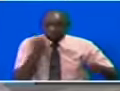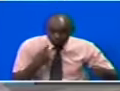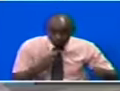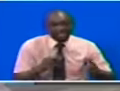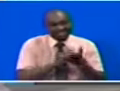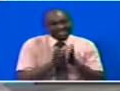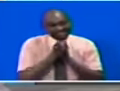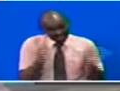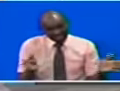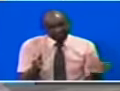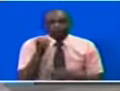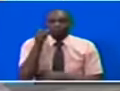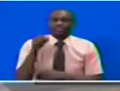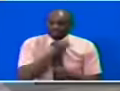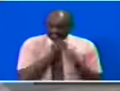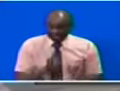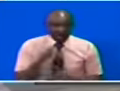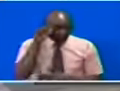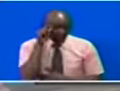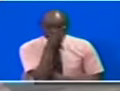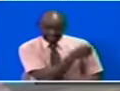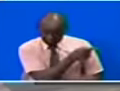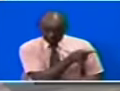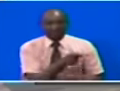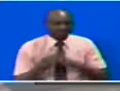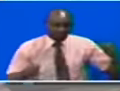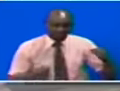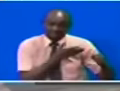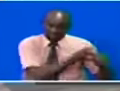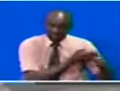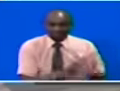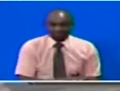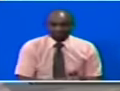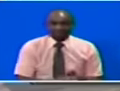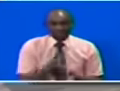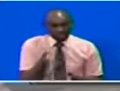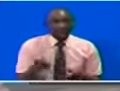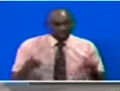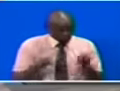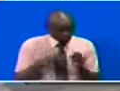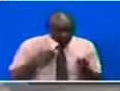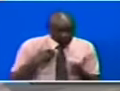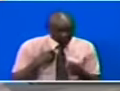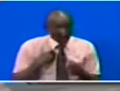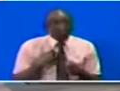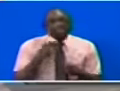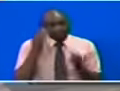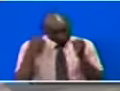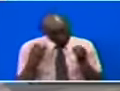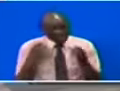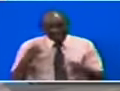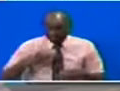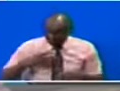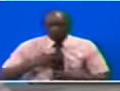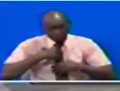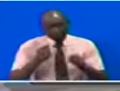Wiper, Hassan Omar, and other members of the party. There's a lot of confidence, of course, from the party that Kalonzo Musyoka will be